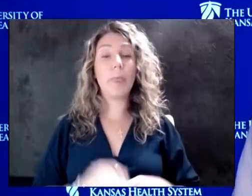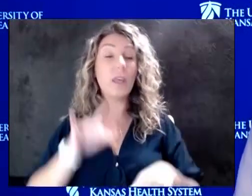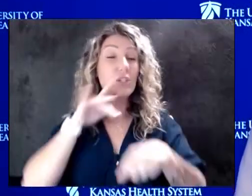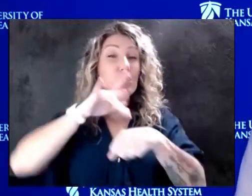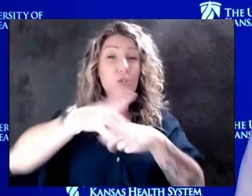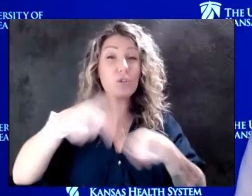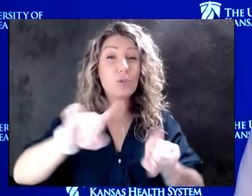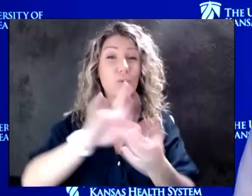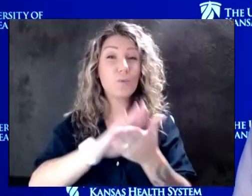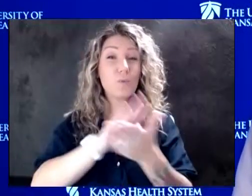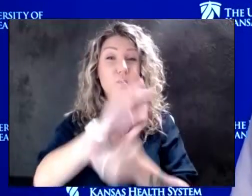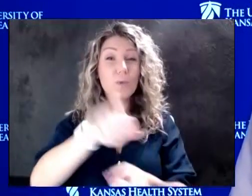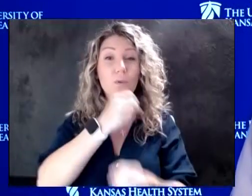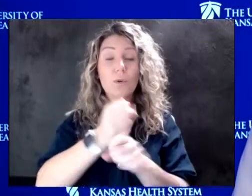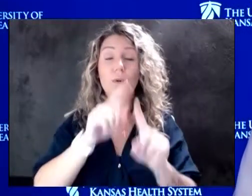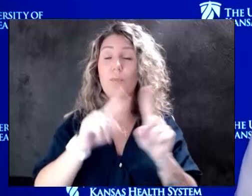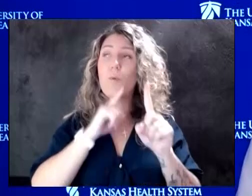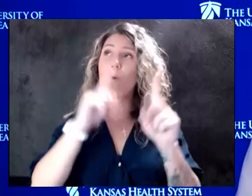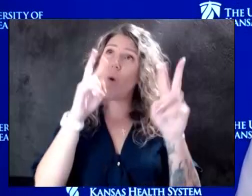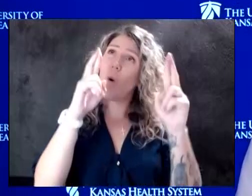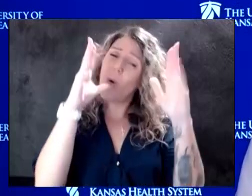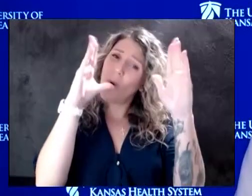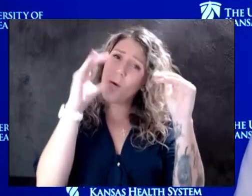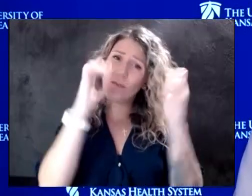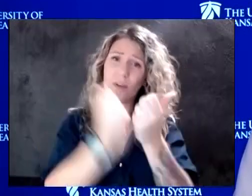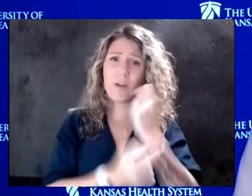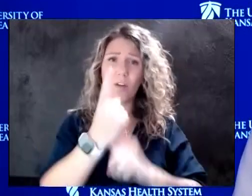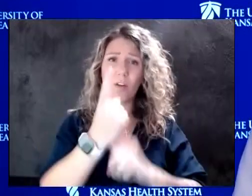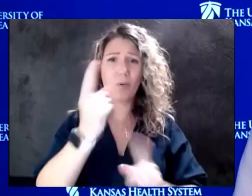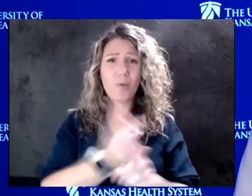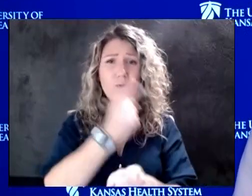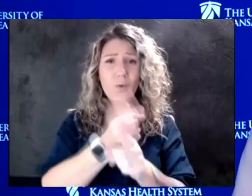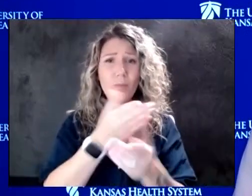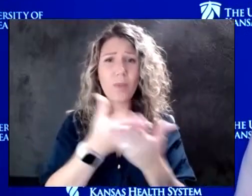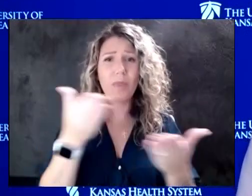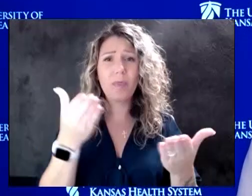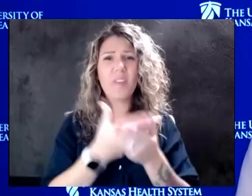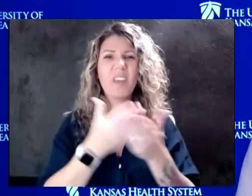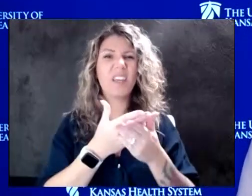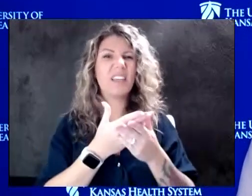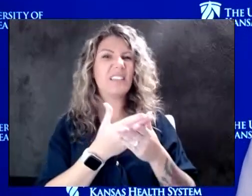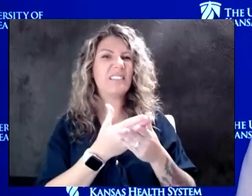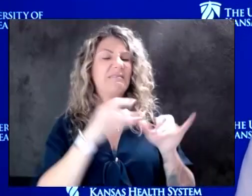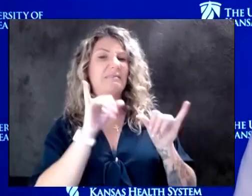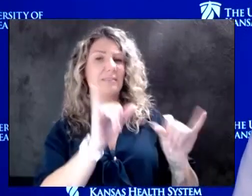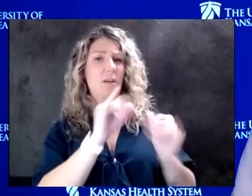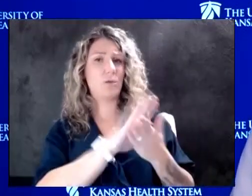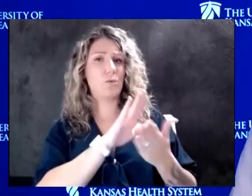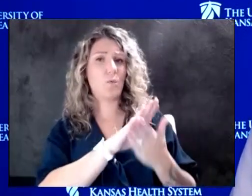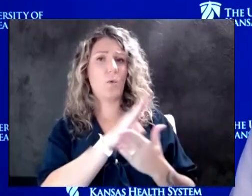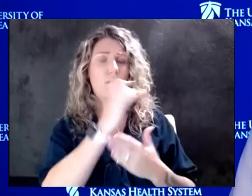if everybody does the right thing, we can keep those kids in schools and don't have to have whole classes be